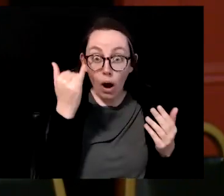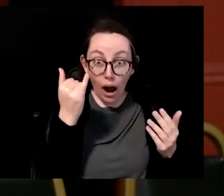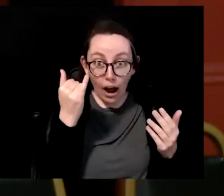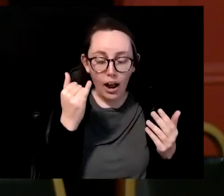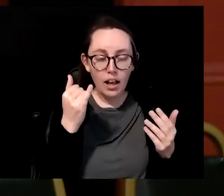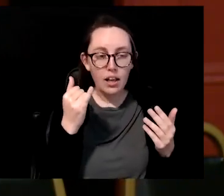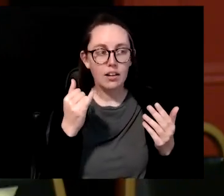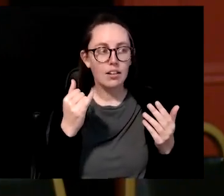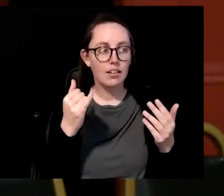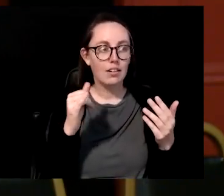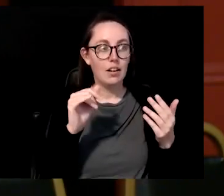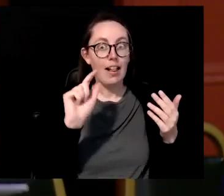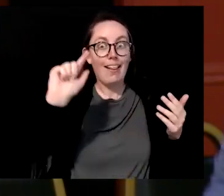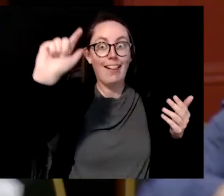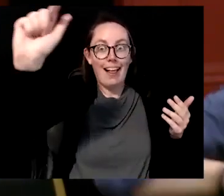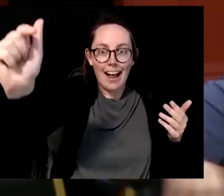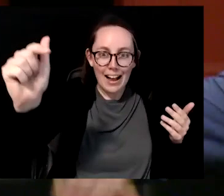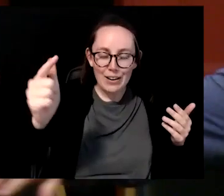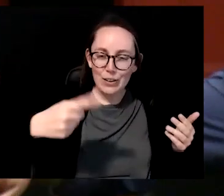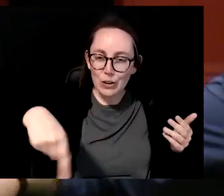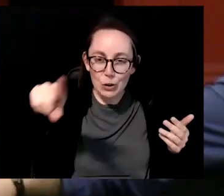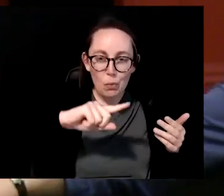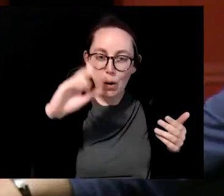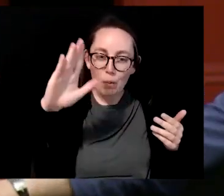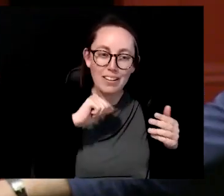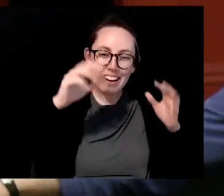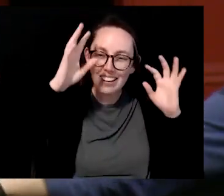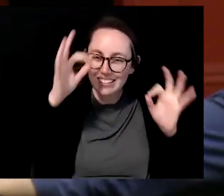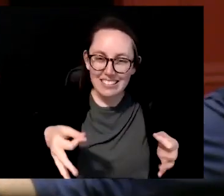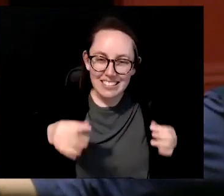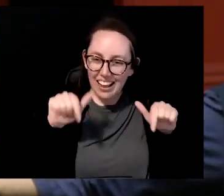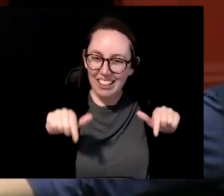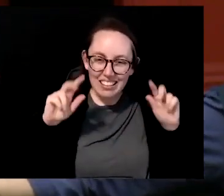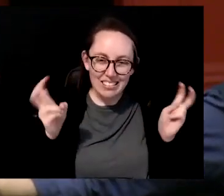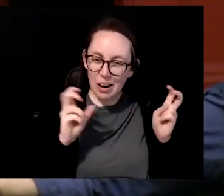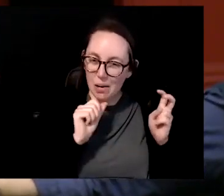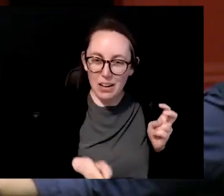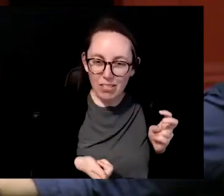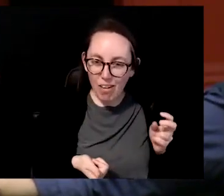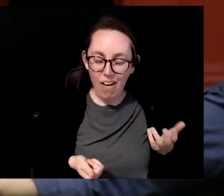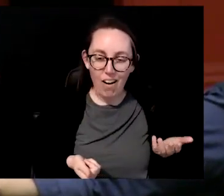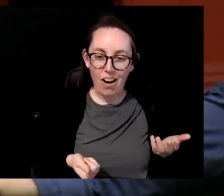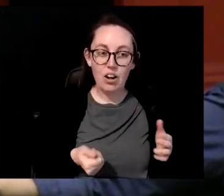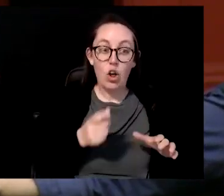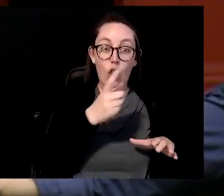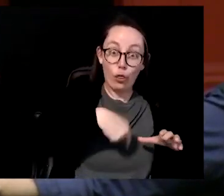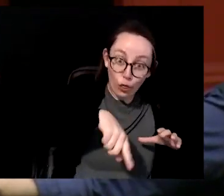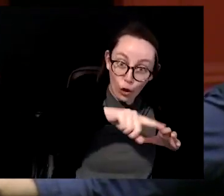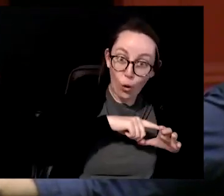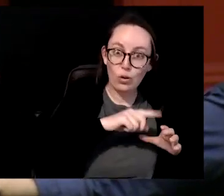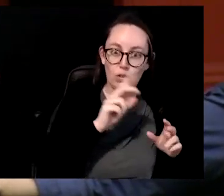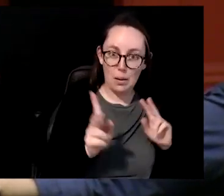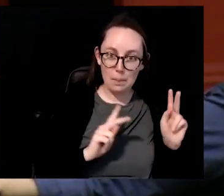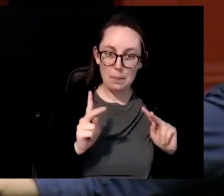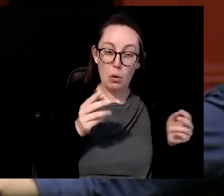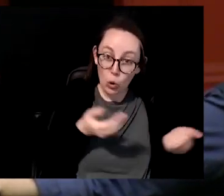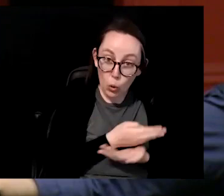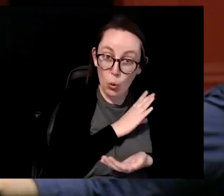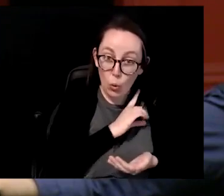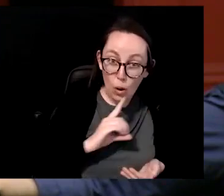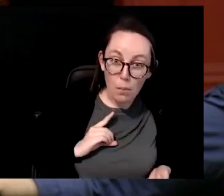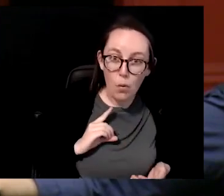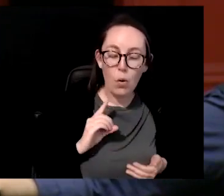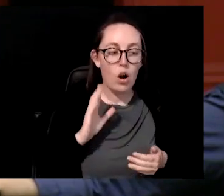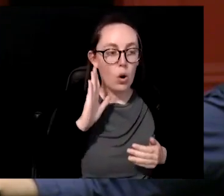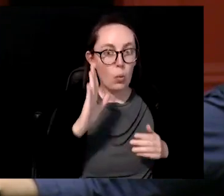the decision and I think we have to have the people who are going to be making the ultimate decision on where EMS goes at the